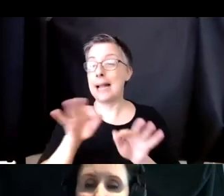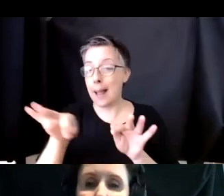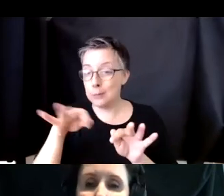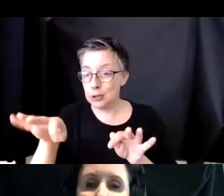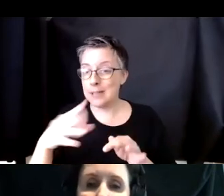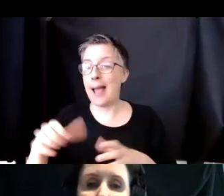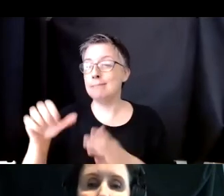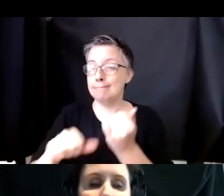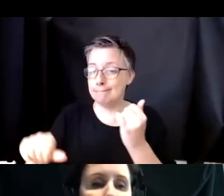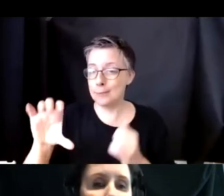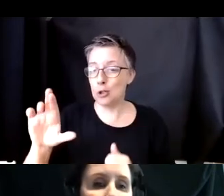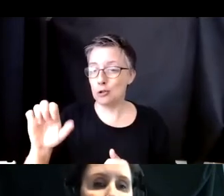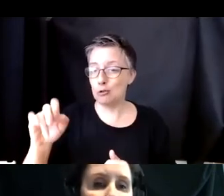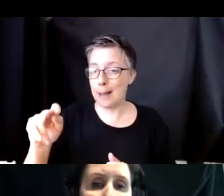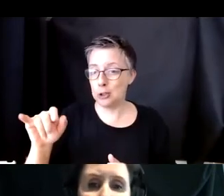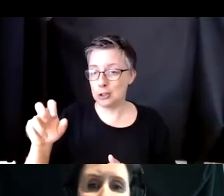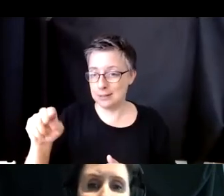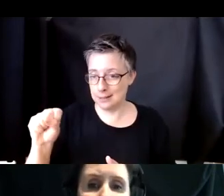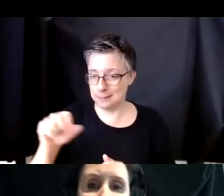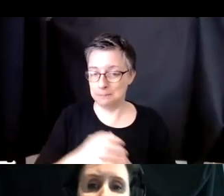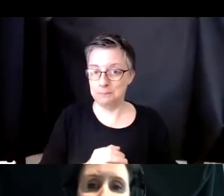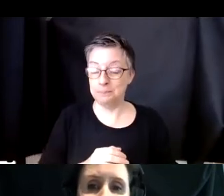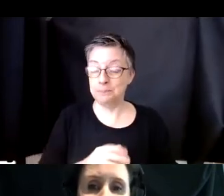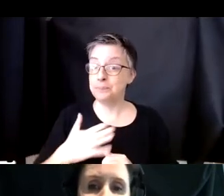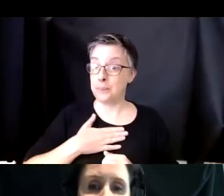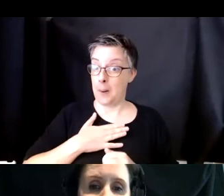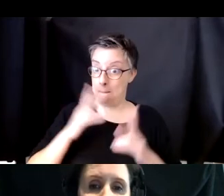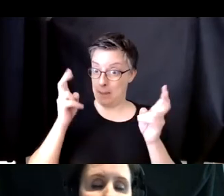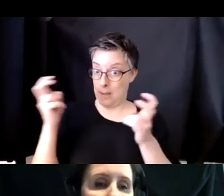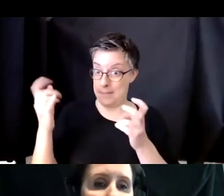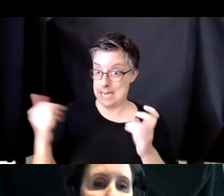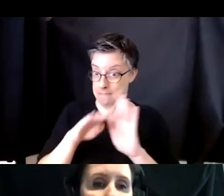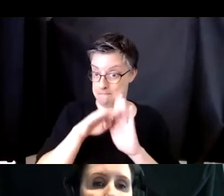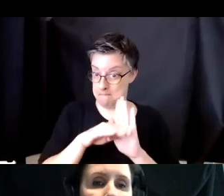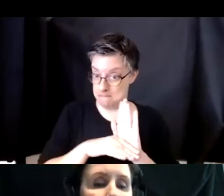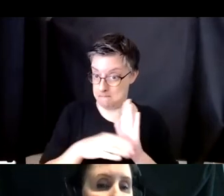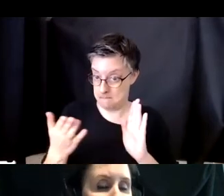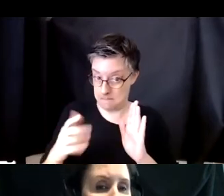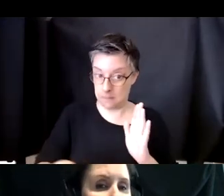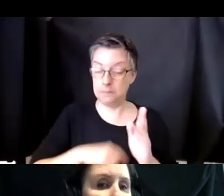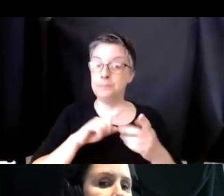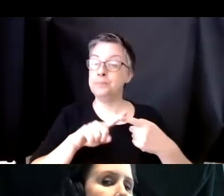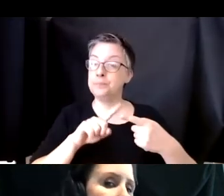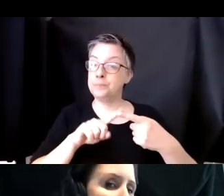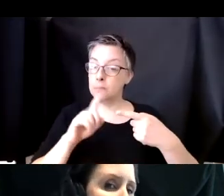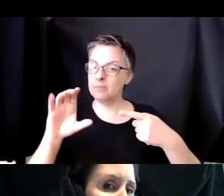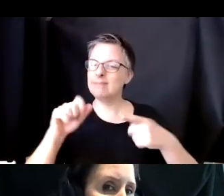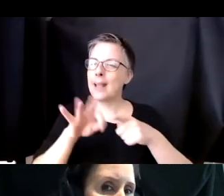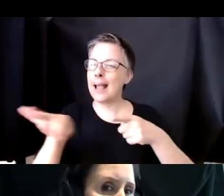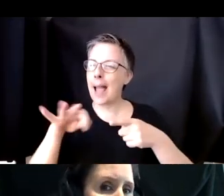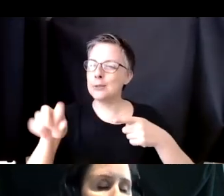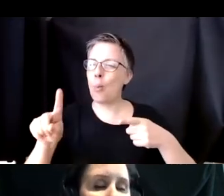craptions. The topic that I plan to cover today are: one is going to be